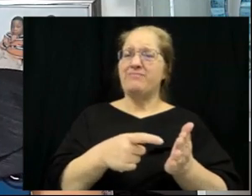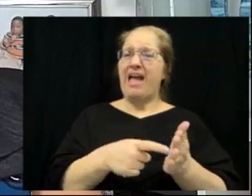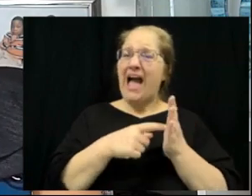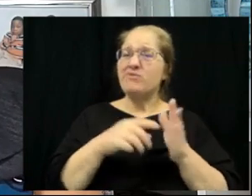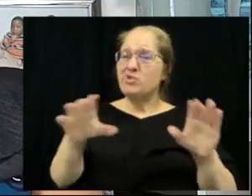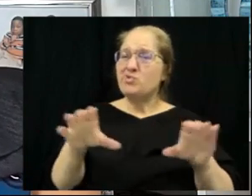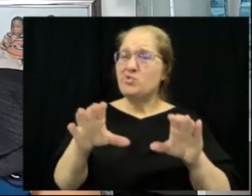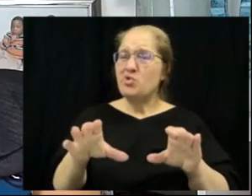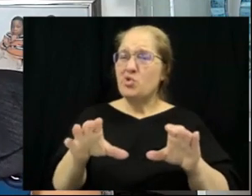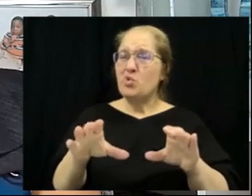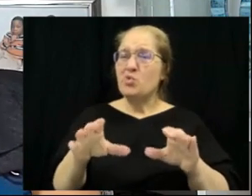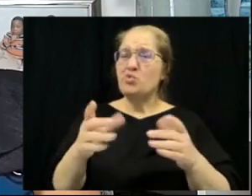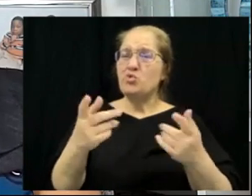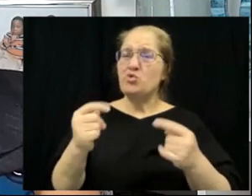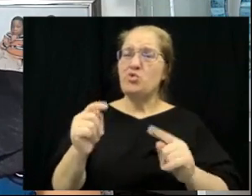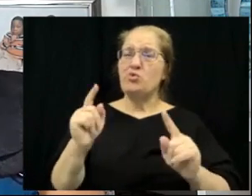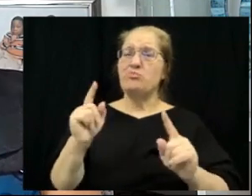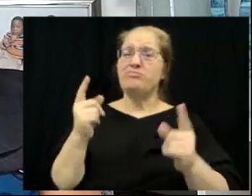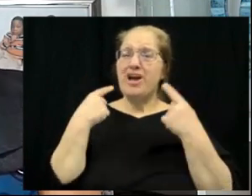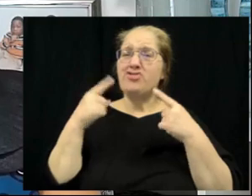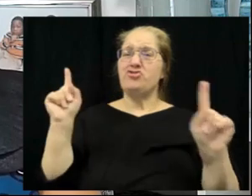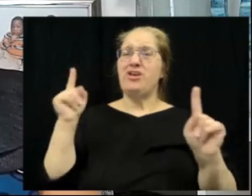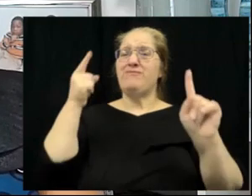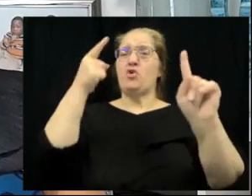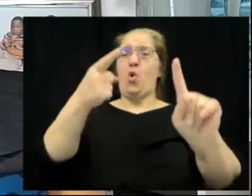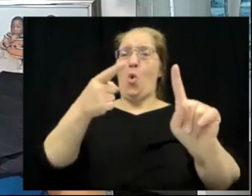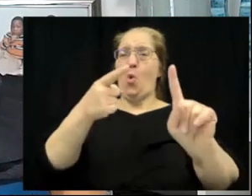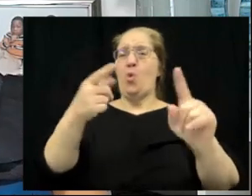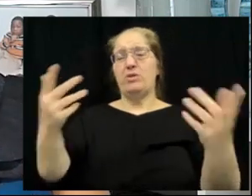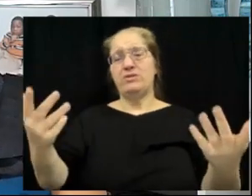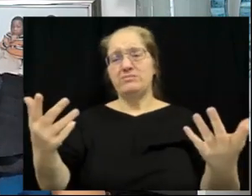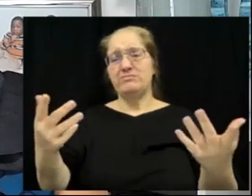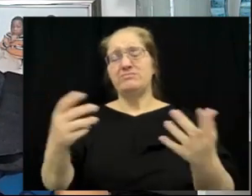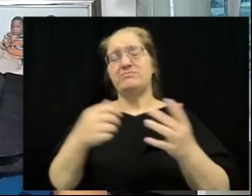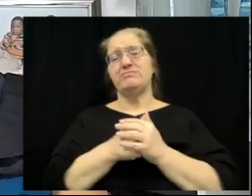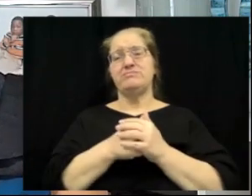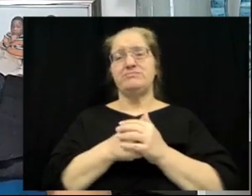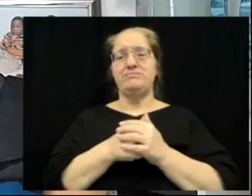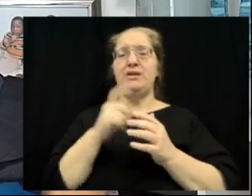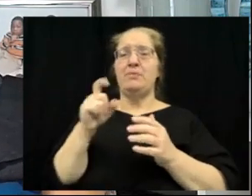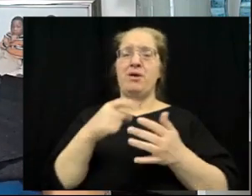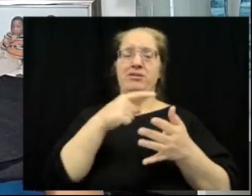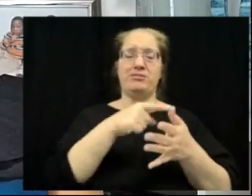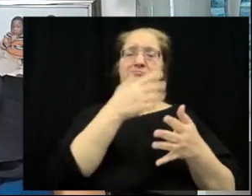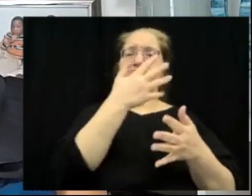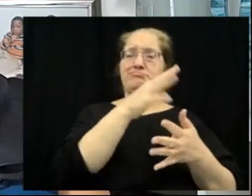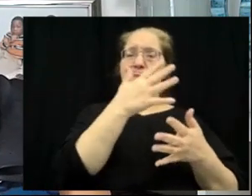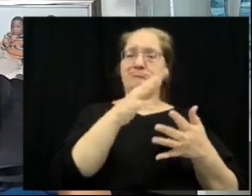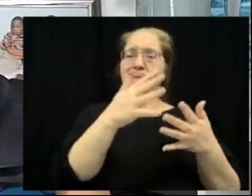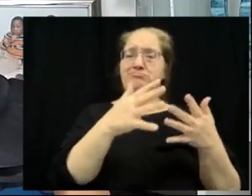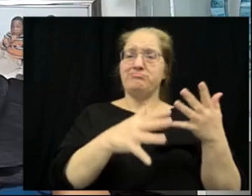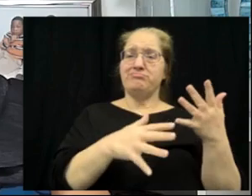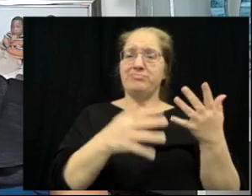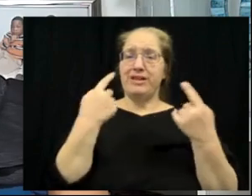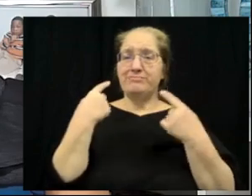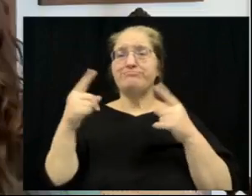to that destination, then those points matter. So I hope that helps.